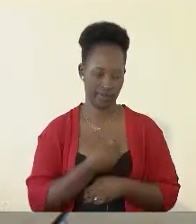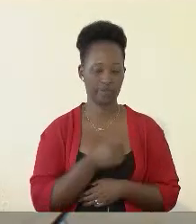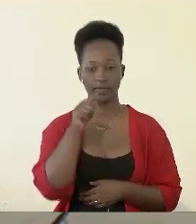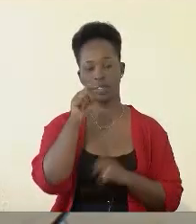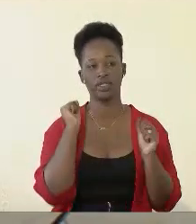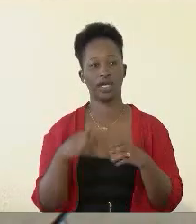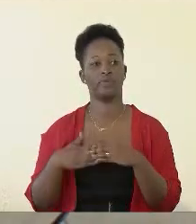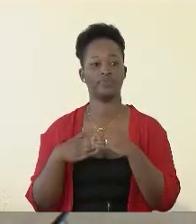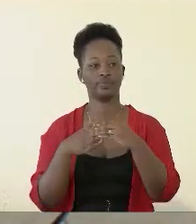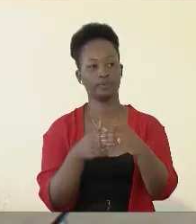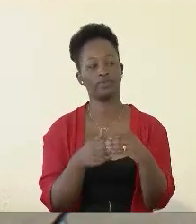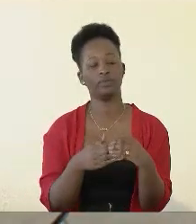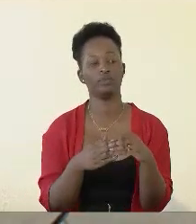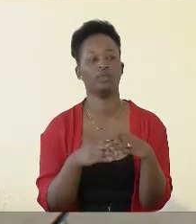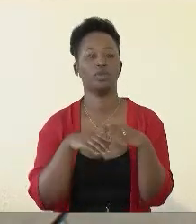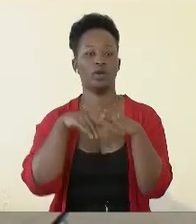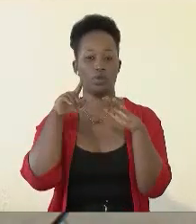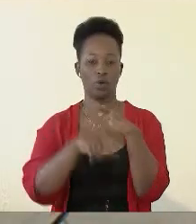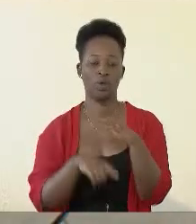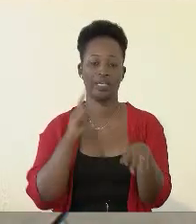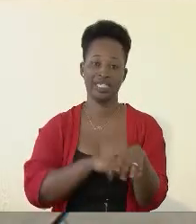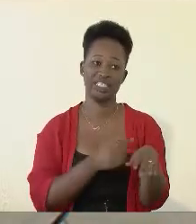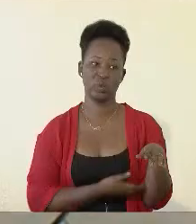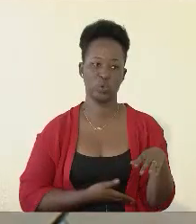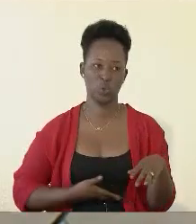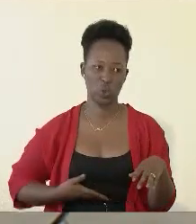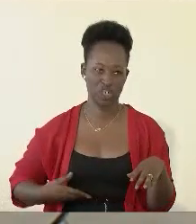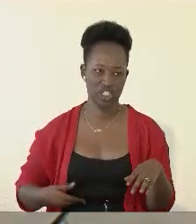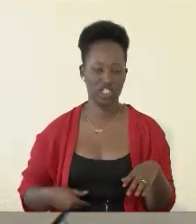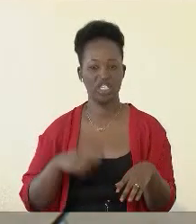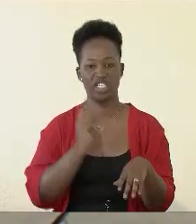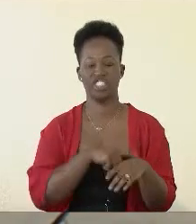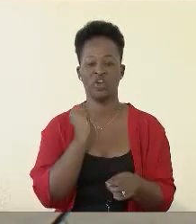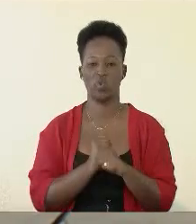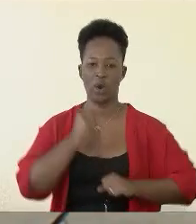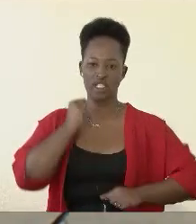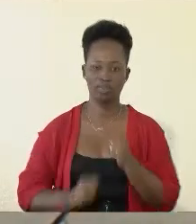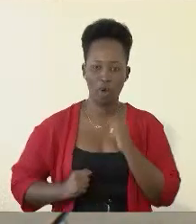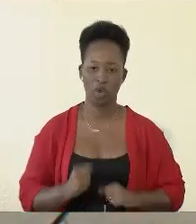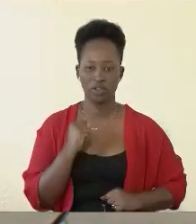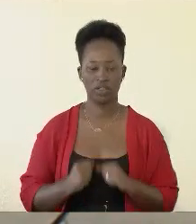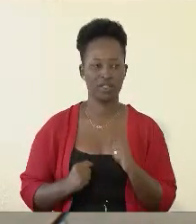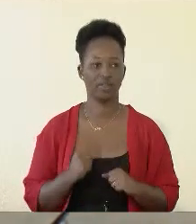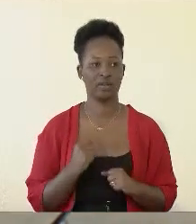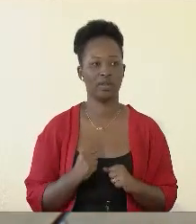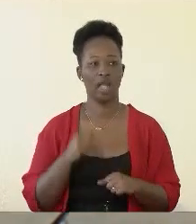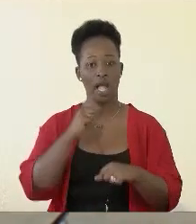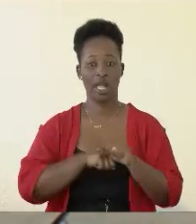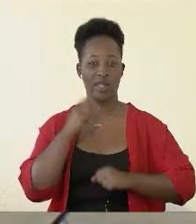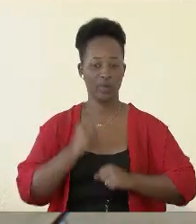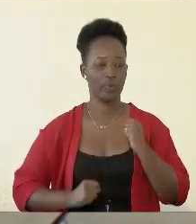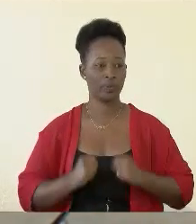to a drop below when you are starving, when you are doing exercise. Student, you understand what I'm saying? When you are doing